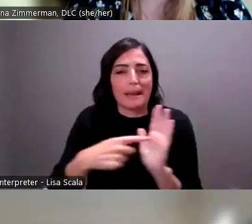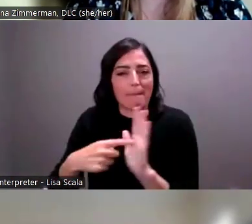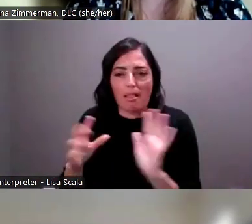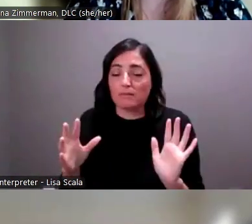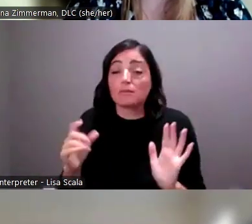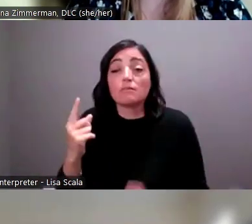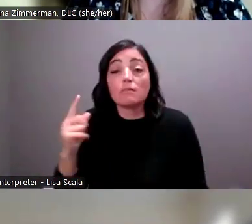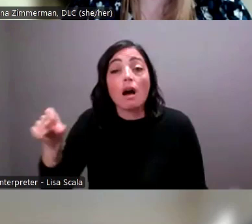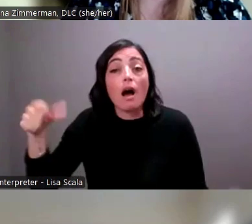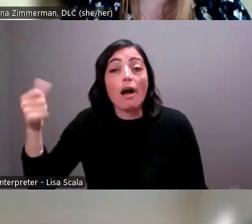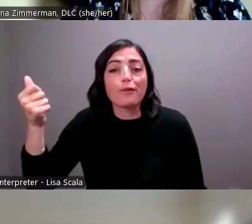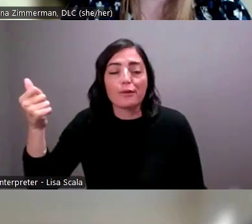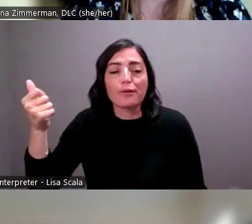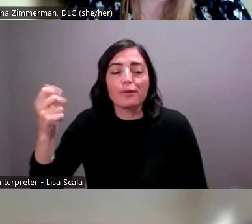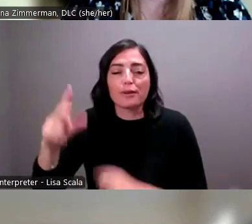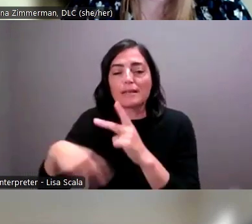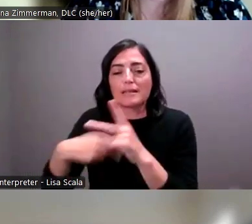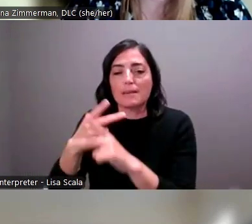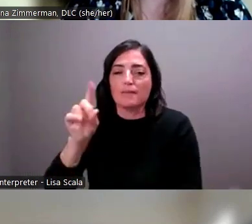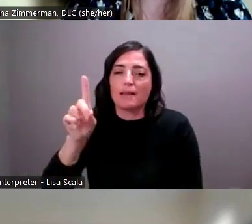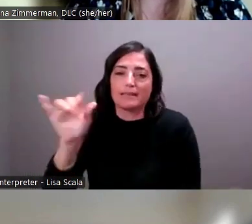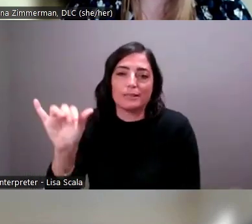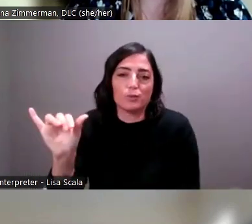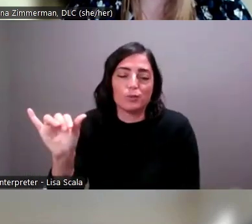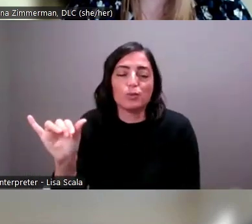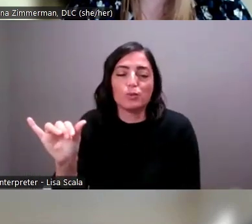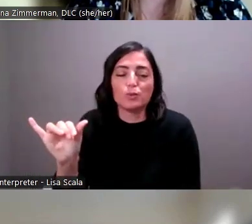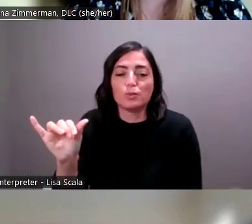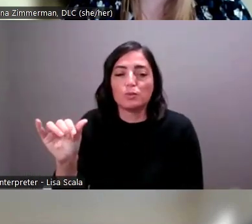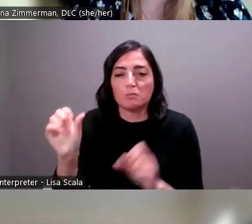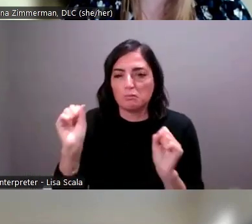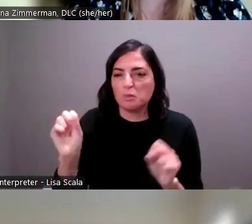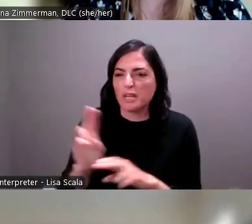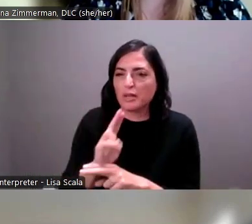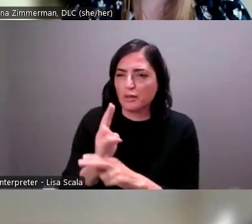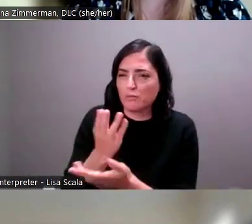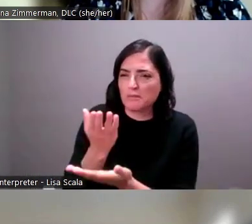some less traditional forms as well, like that are just as valid.